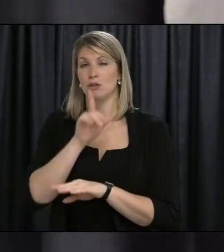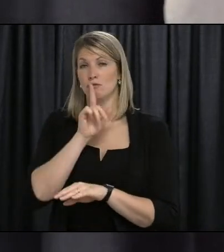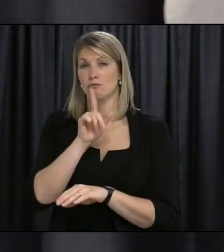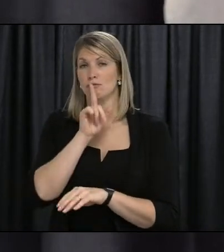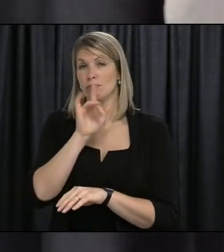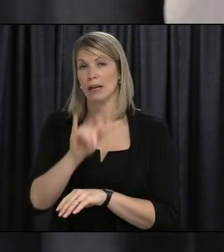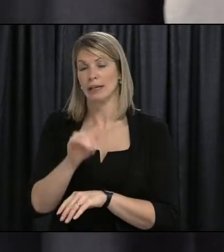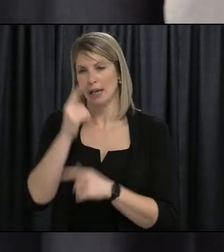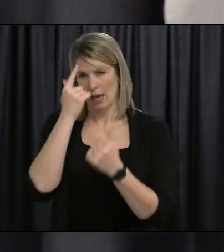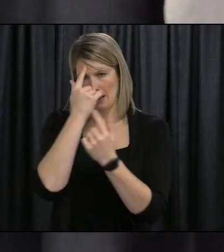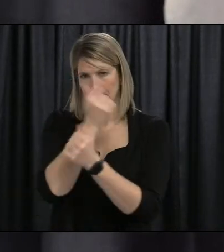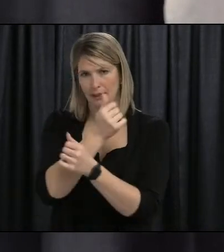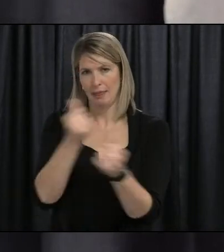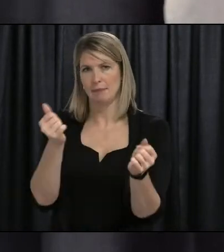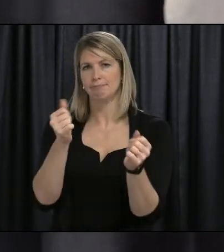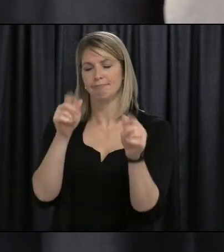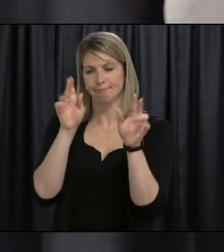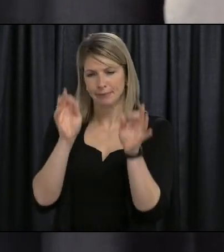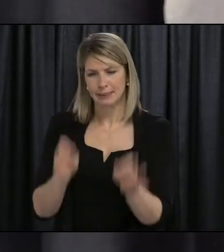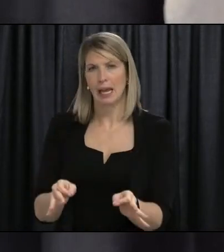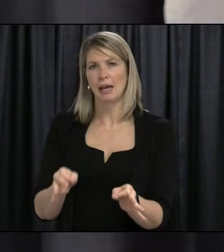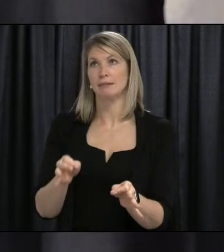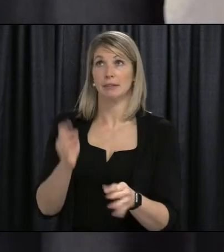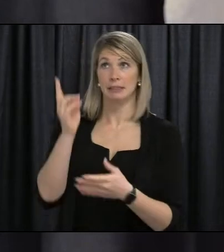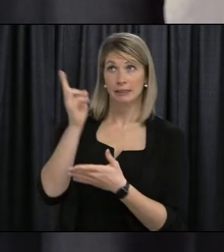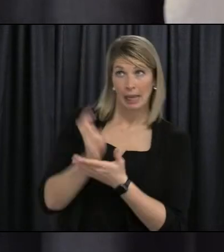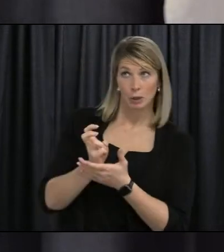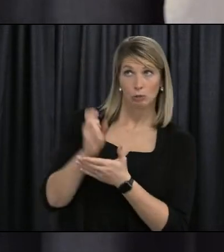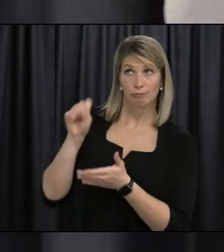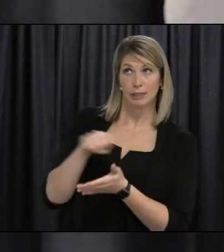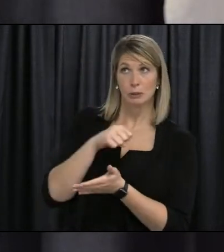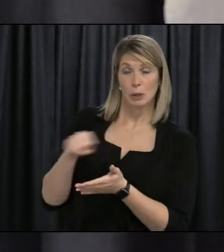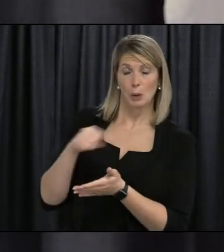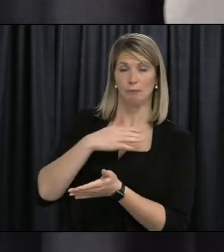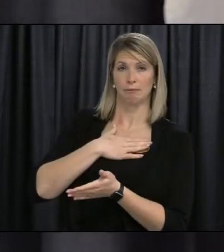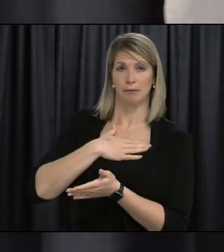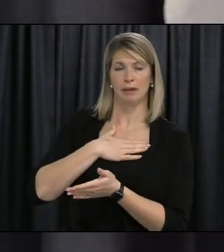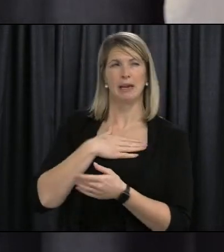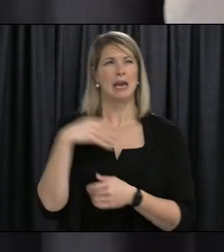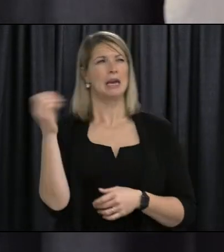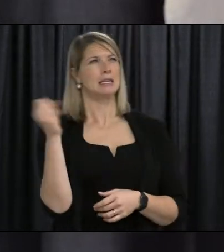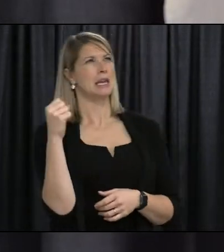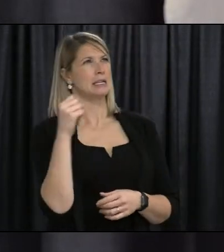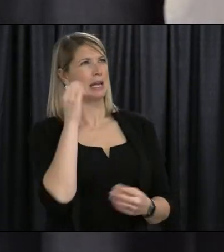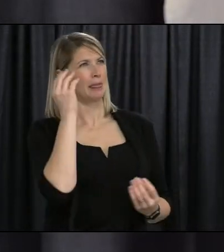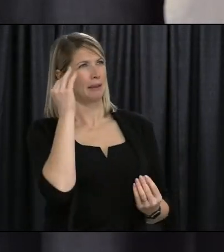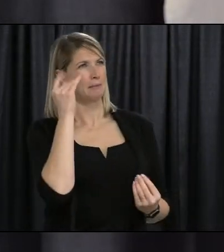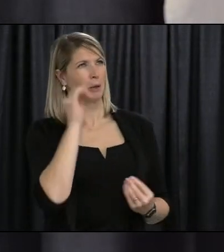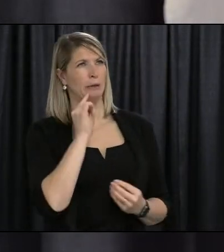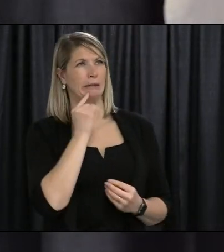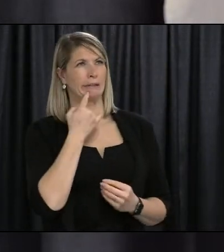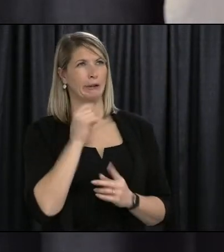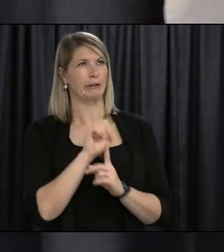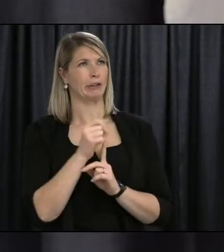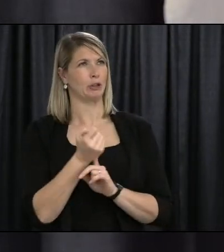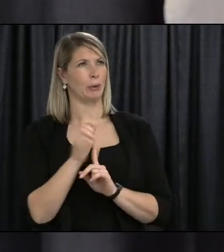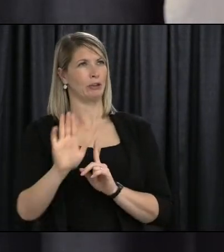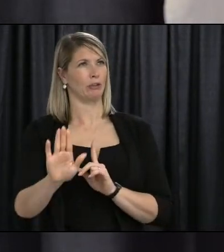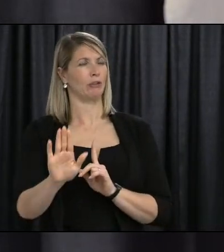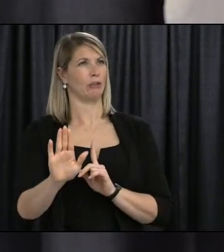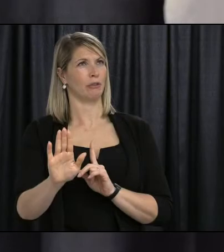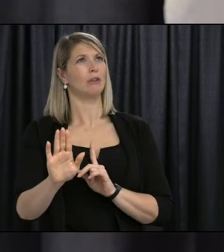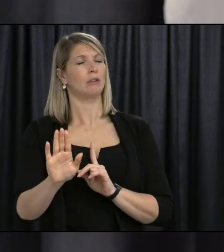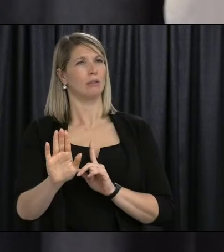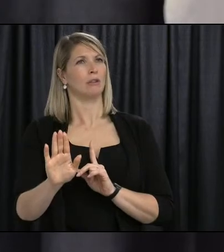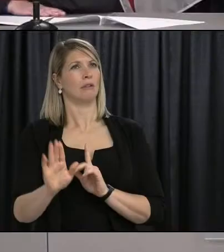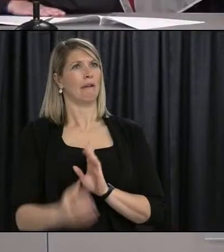to whether or not they're going to download that app. I guess I'm just thinking of the seriousness here, and it's been repeated